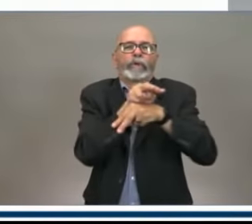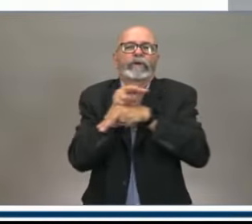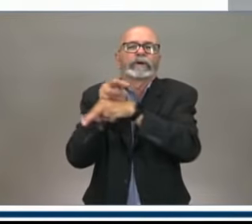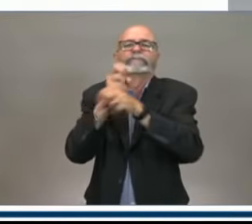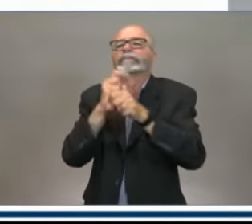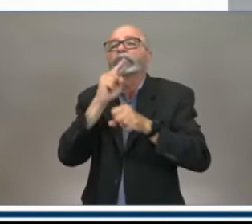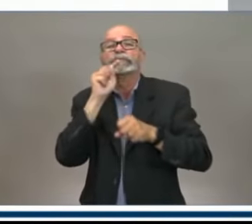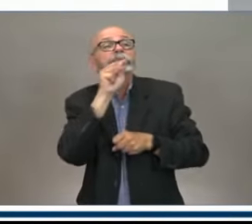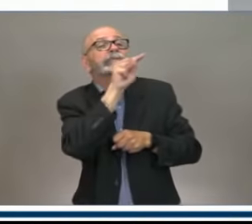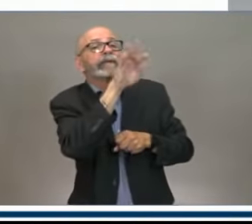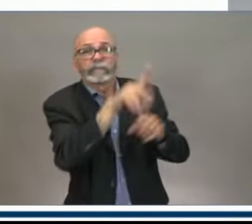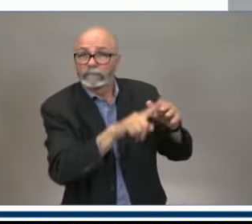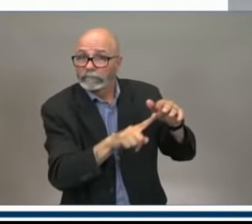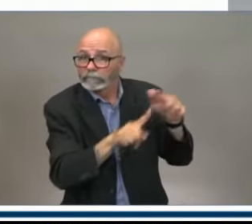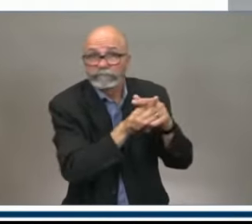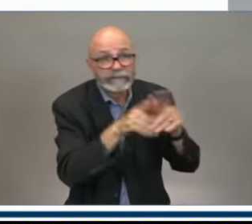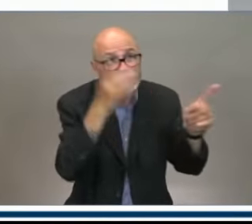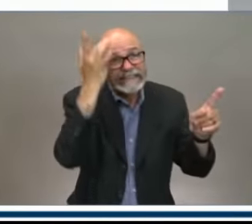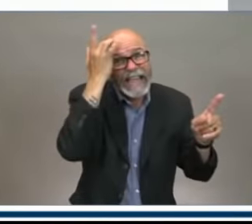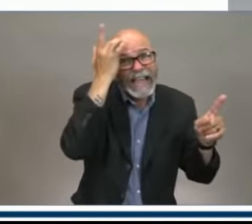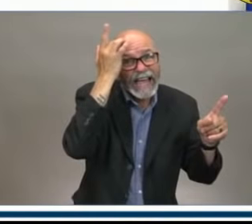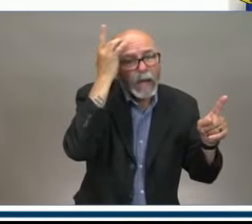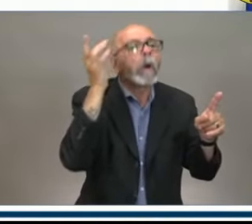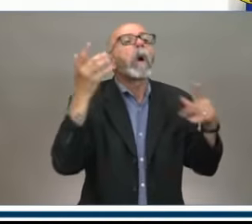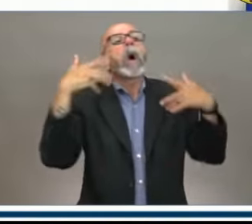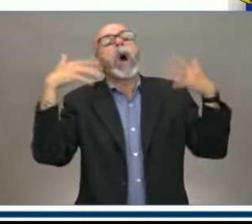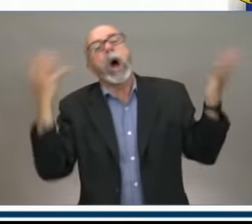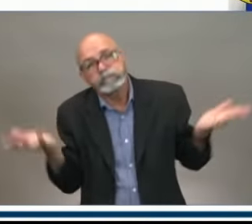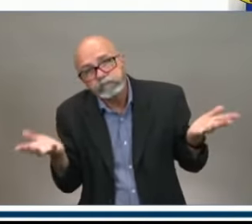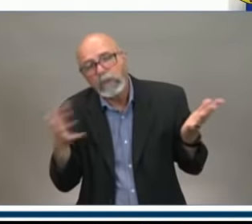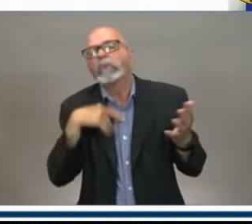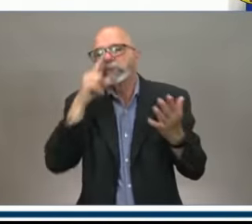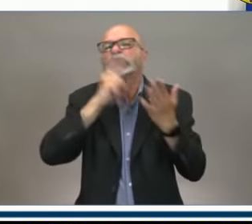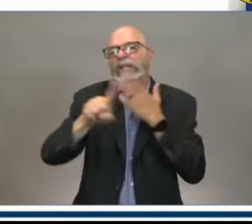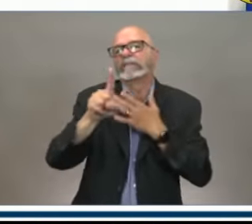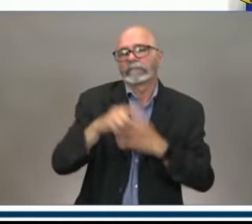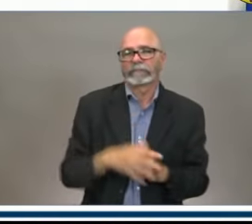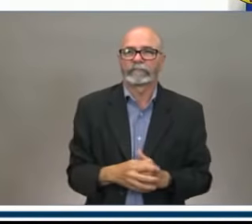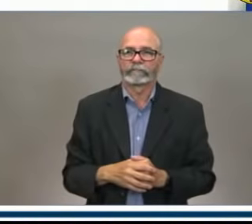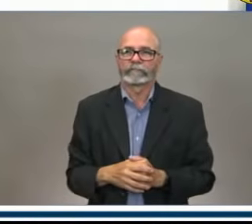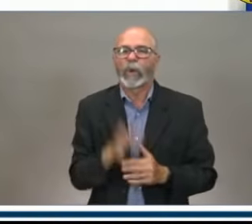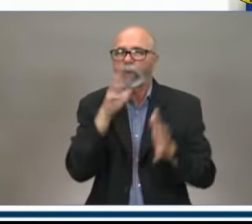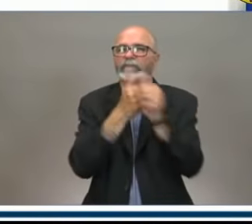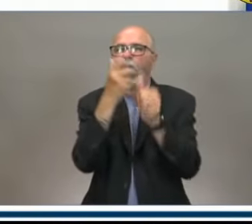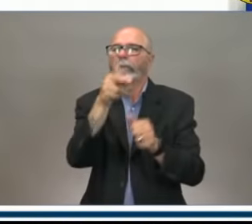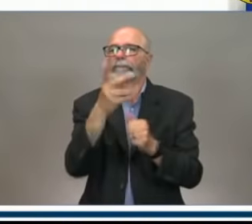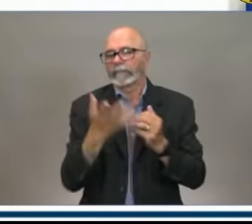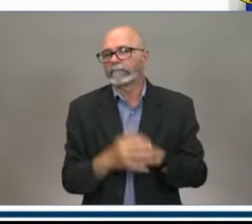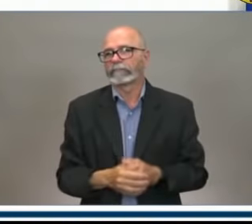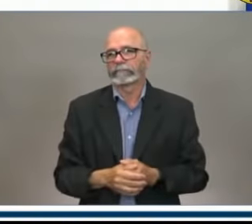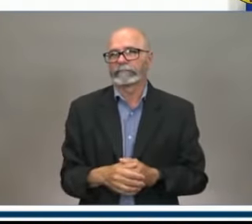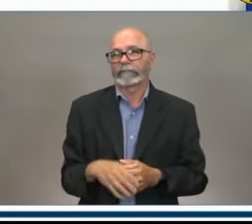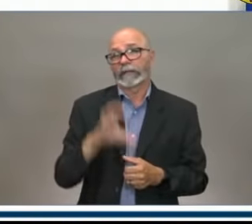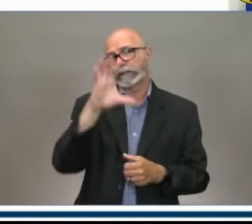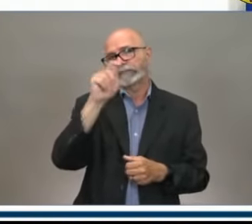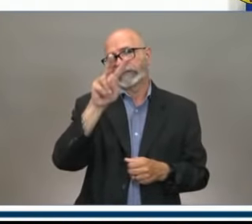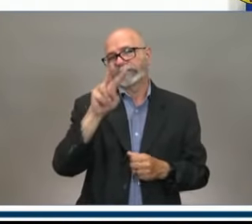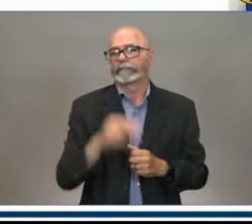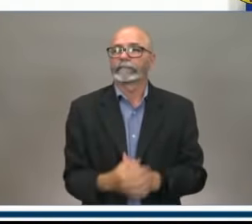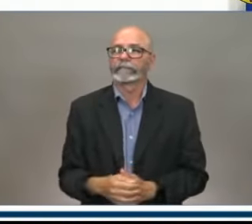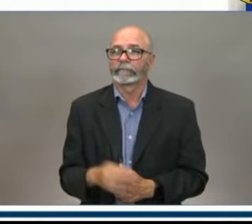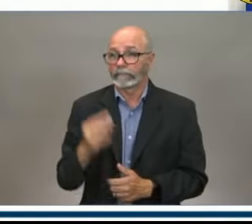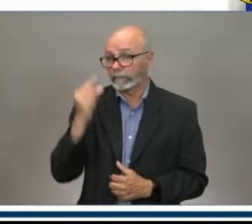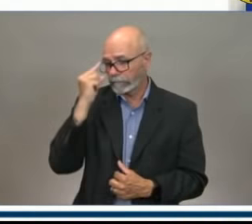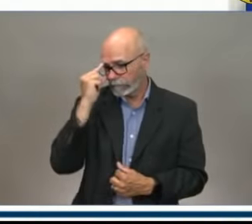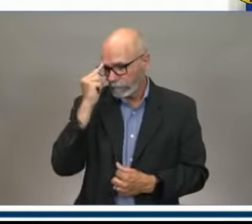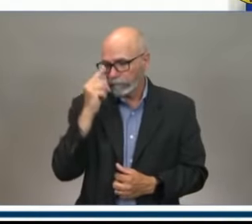exposure as we do our case follow-up. Next, we'll go to Nick Moore from CTV. Go ahead, Nick. Thank you. Just to clarify for